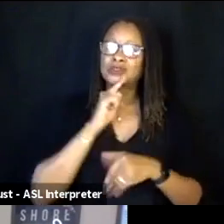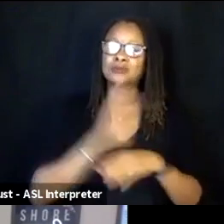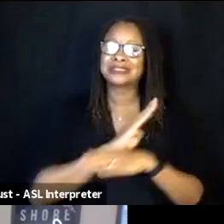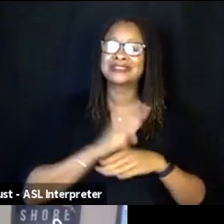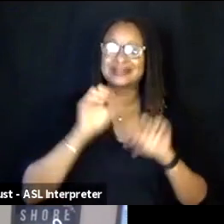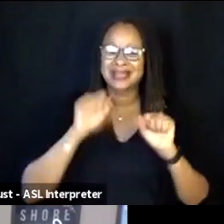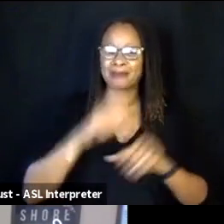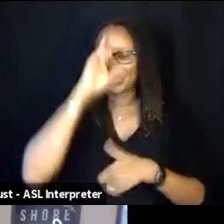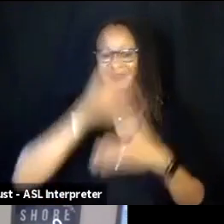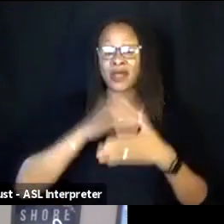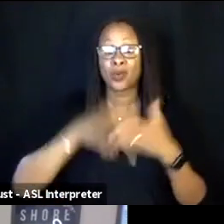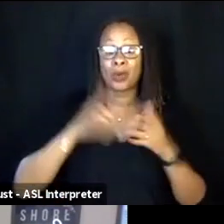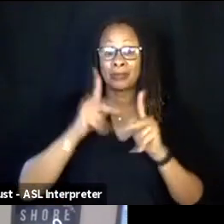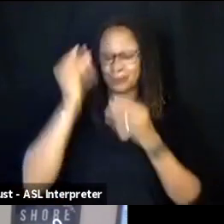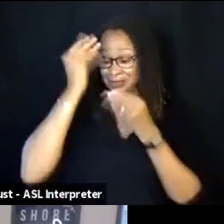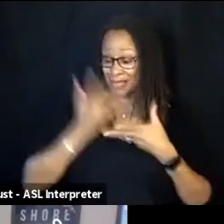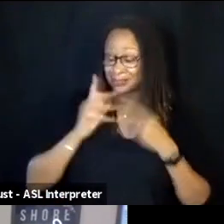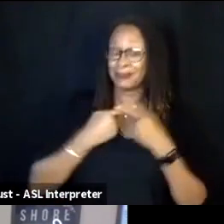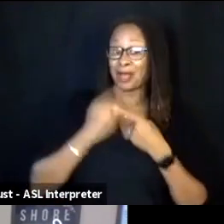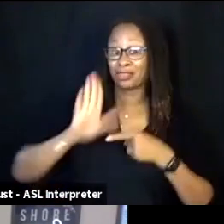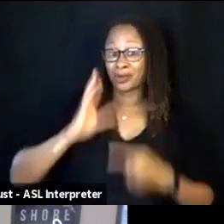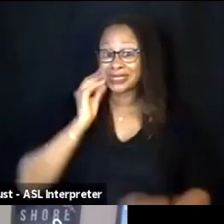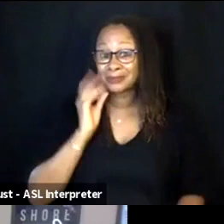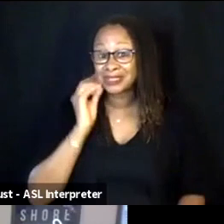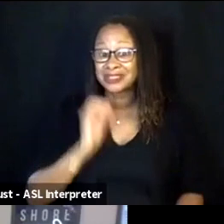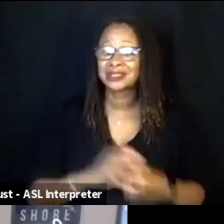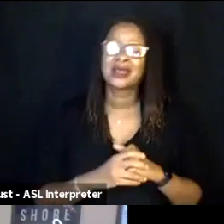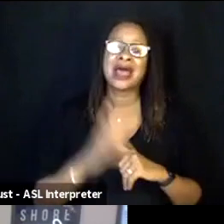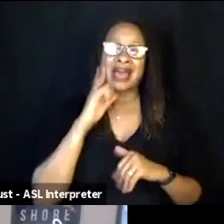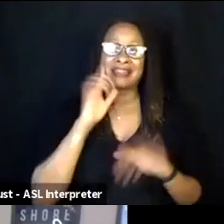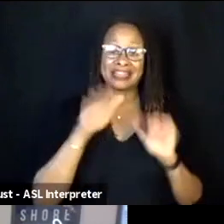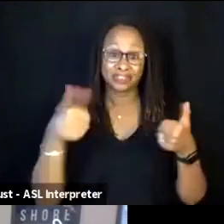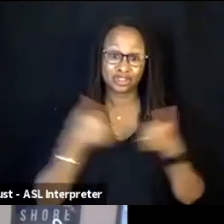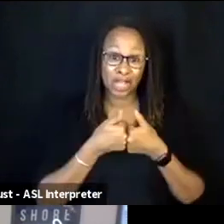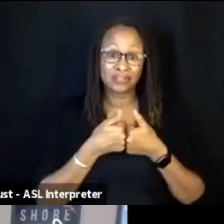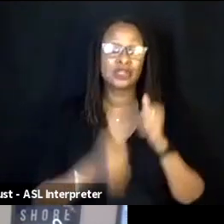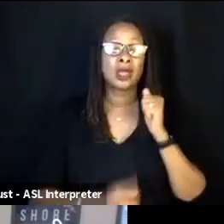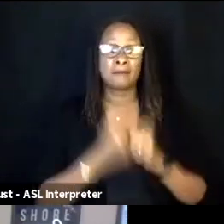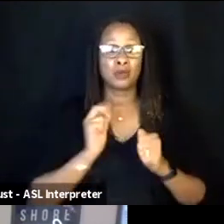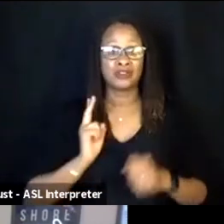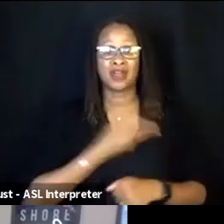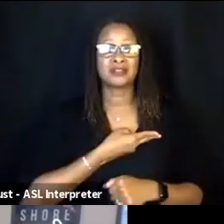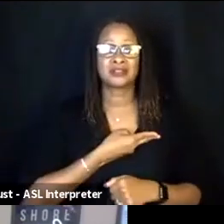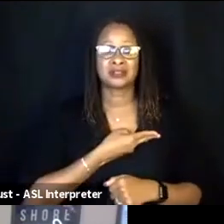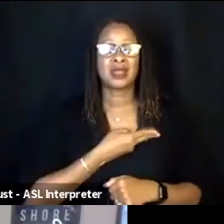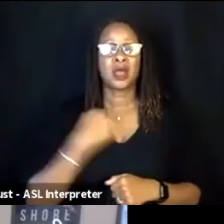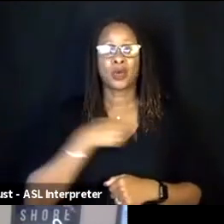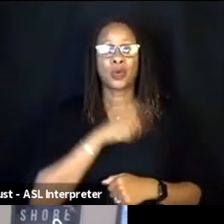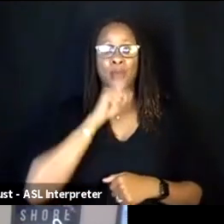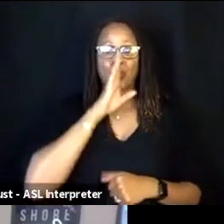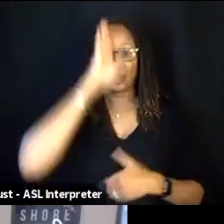people tell us about their experience. I think the challenge is that most of us, we will believe it in